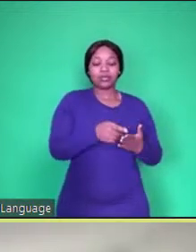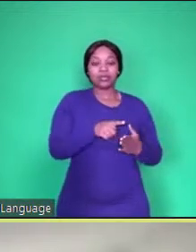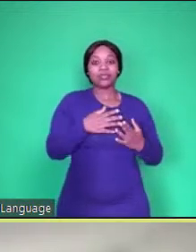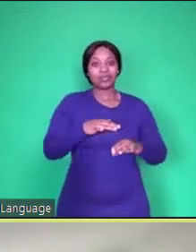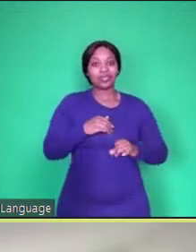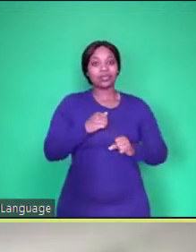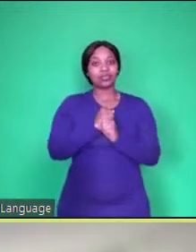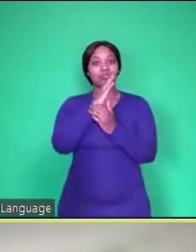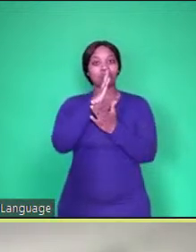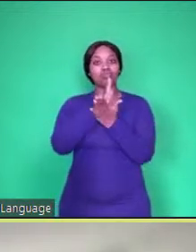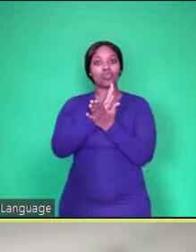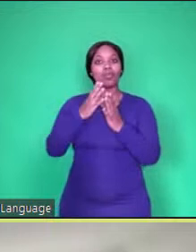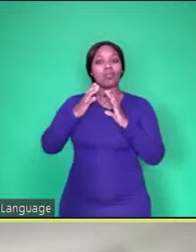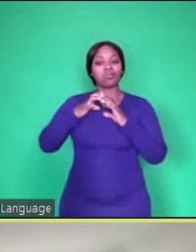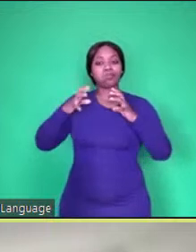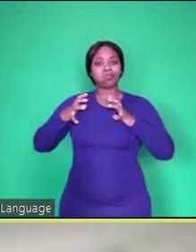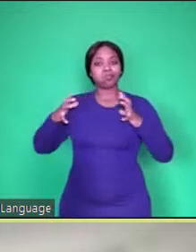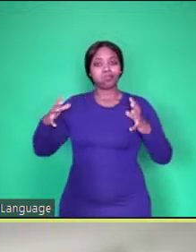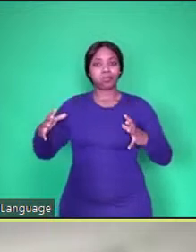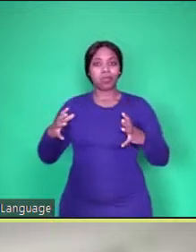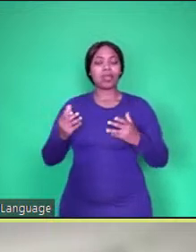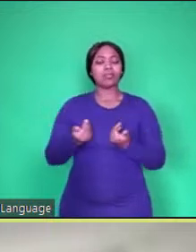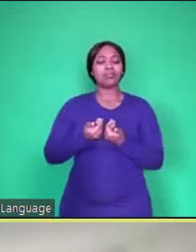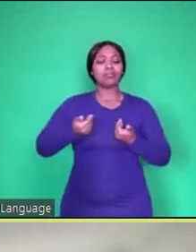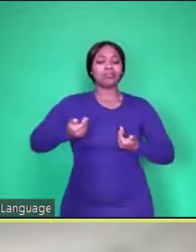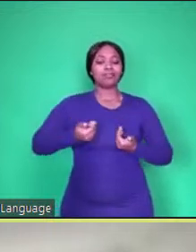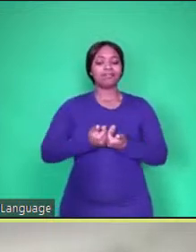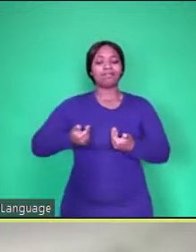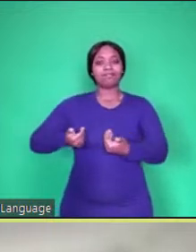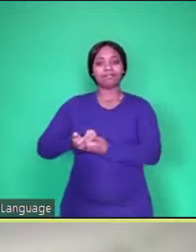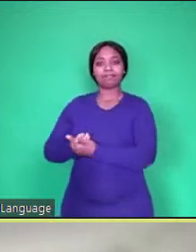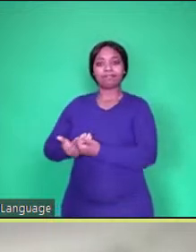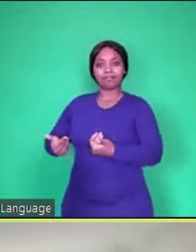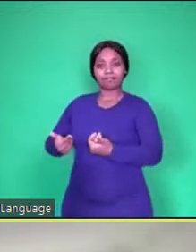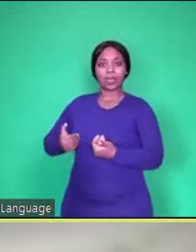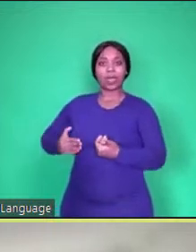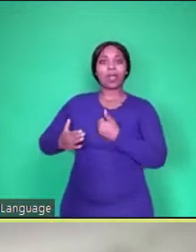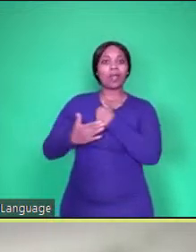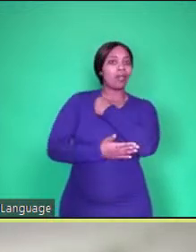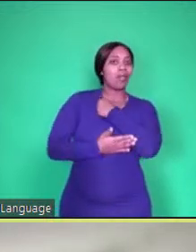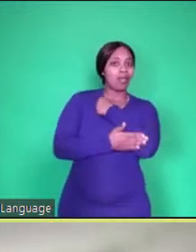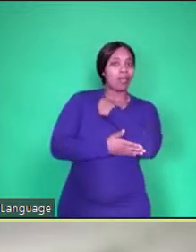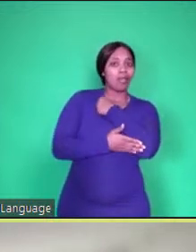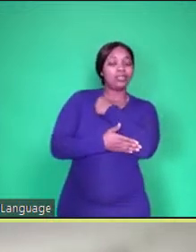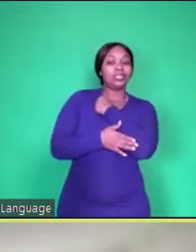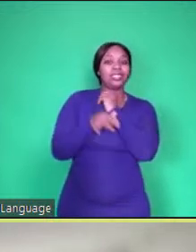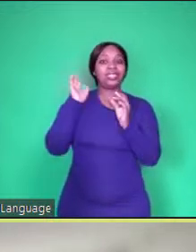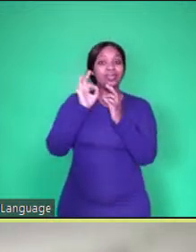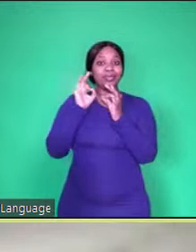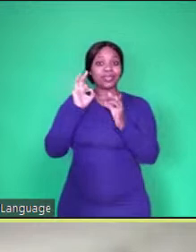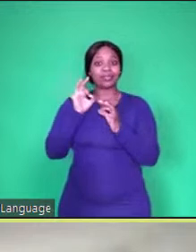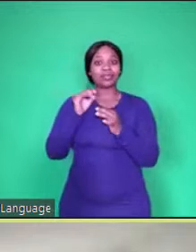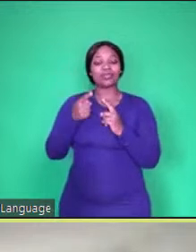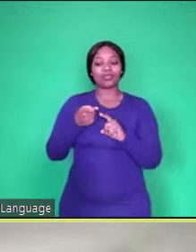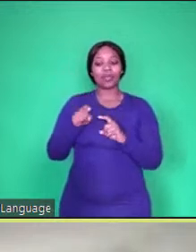these divides between different parts of the country, particularly between the former